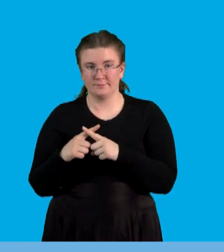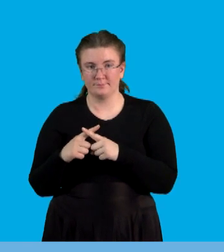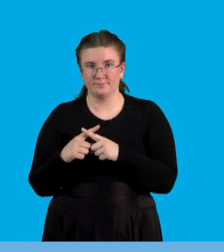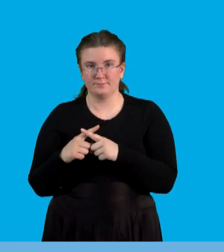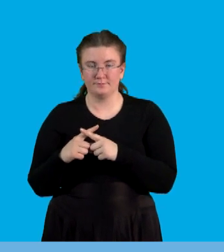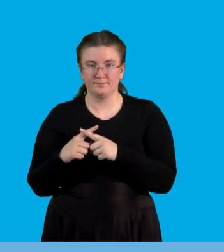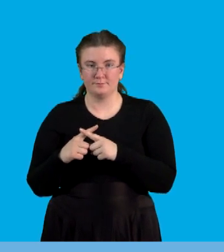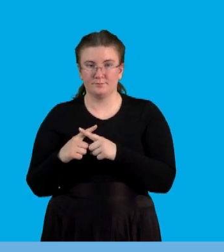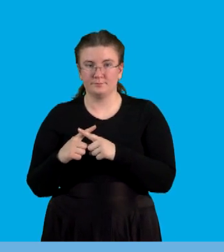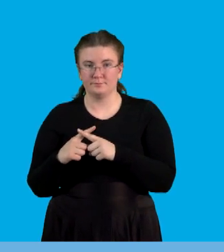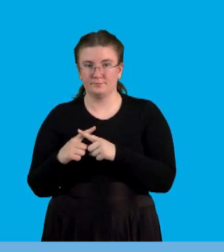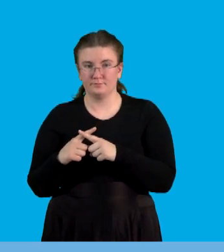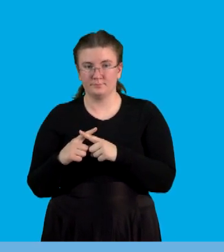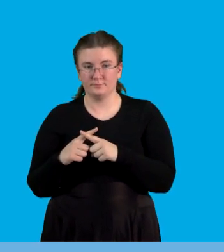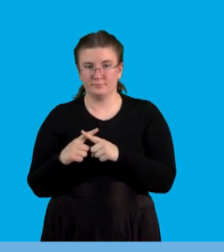by